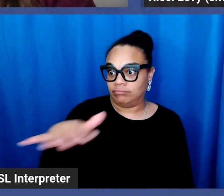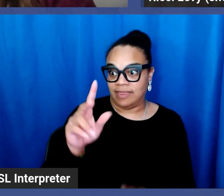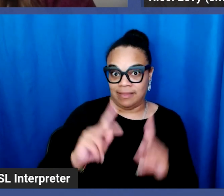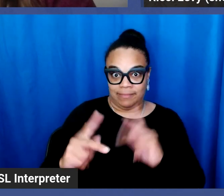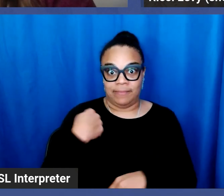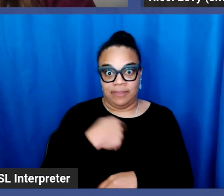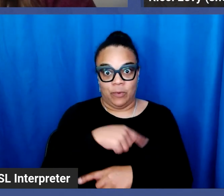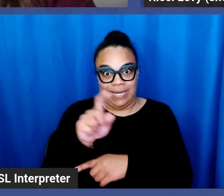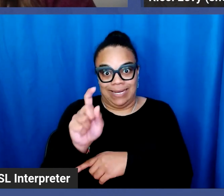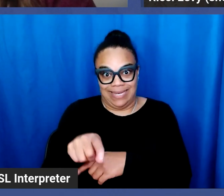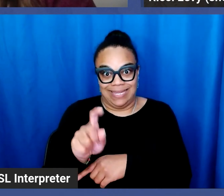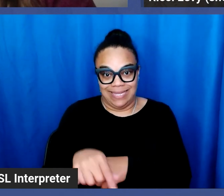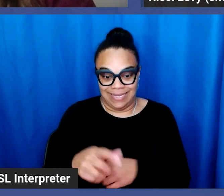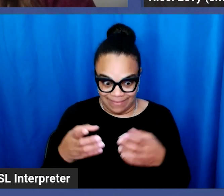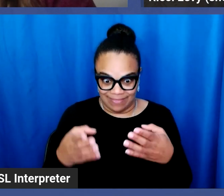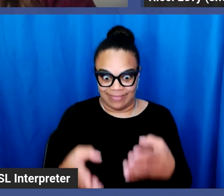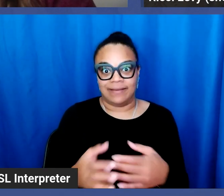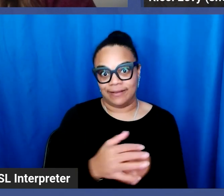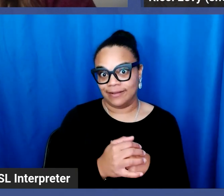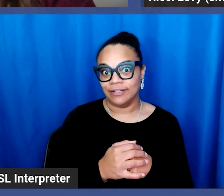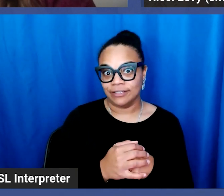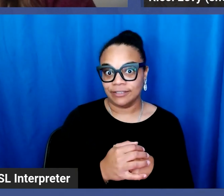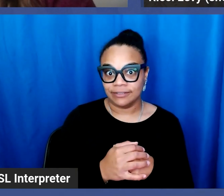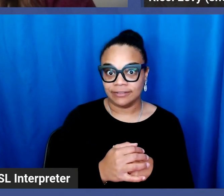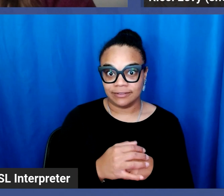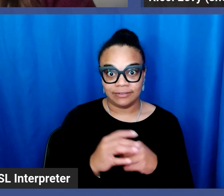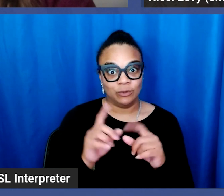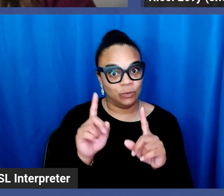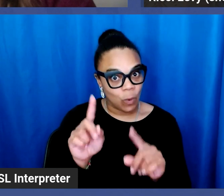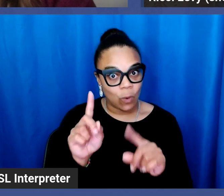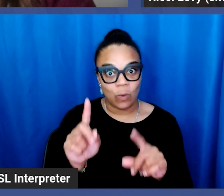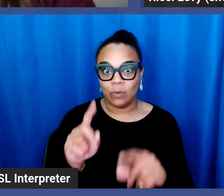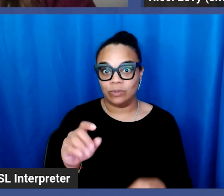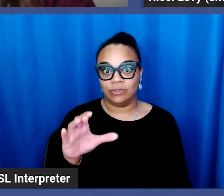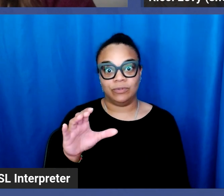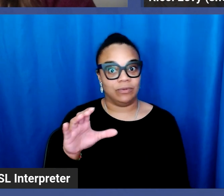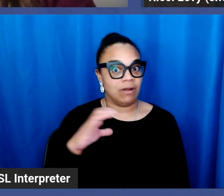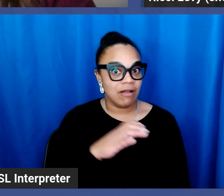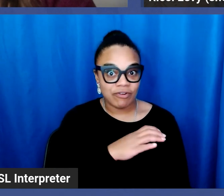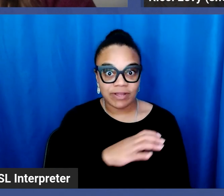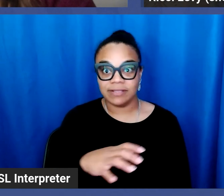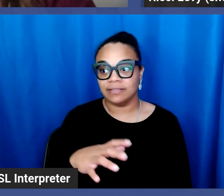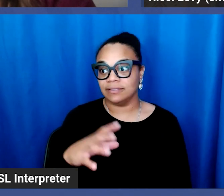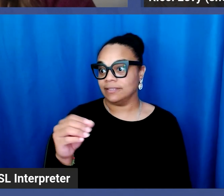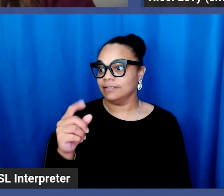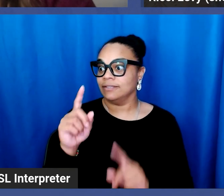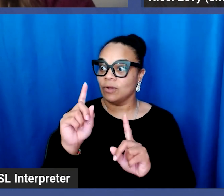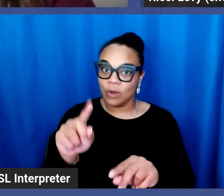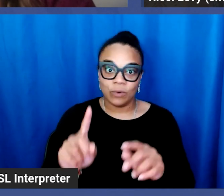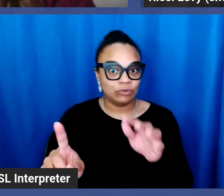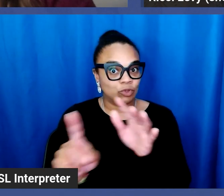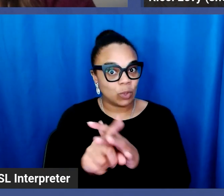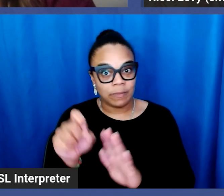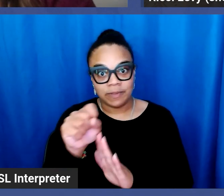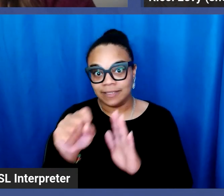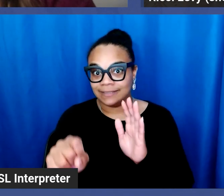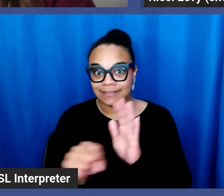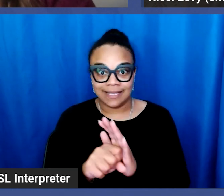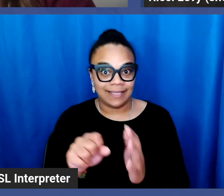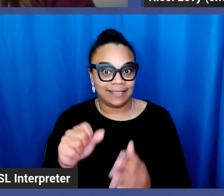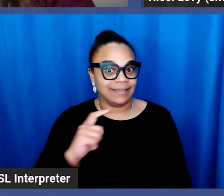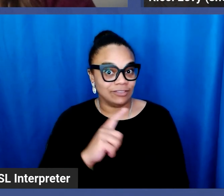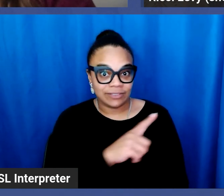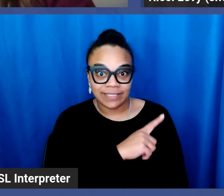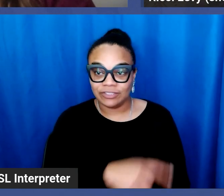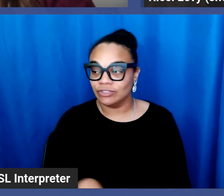need on the ground and in the halls of Congress and in the state legislatures and in the neighborhoods